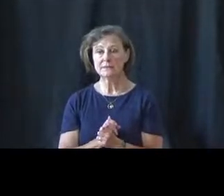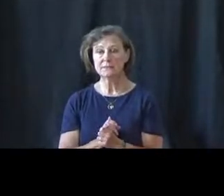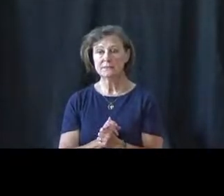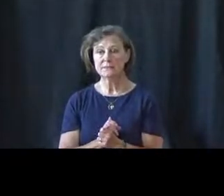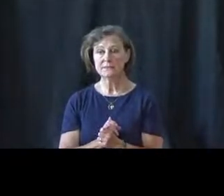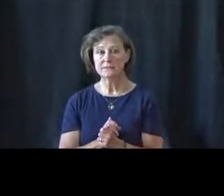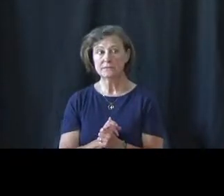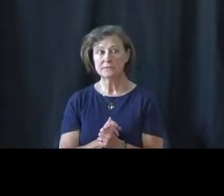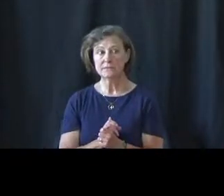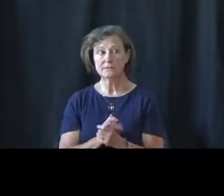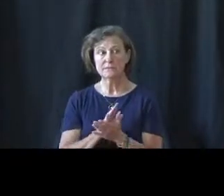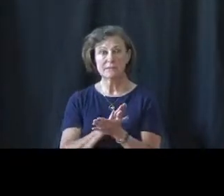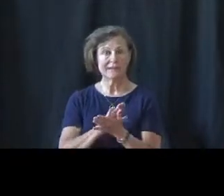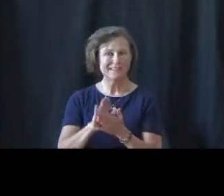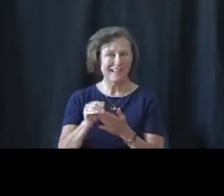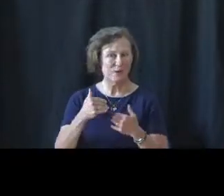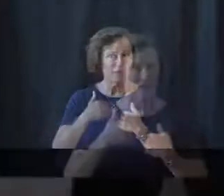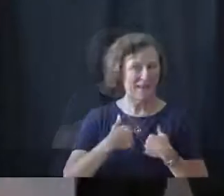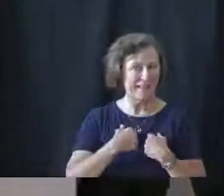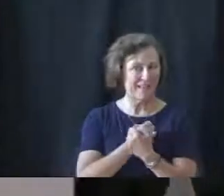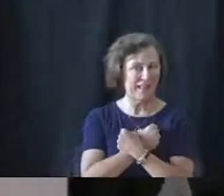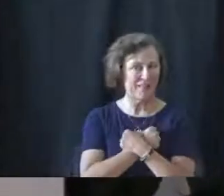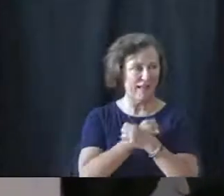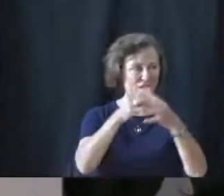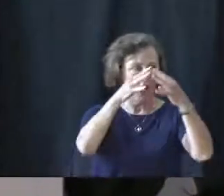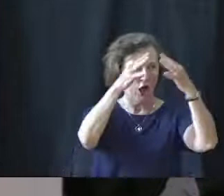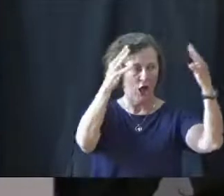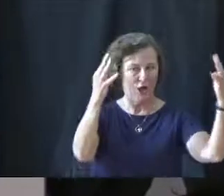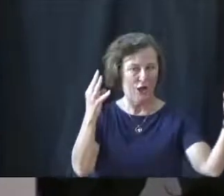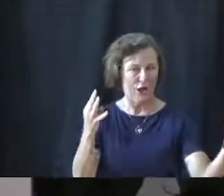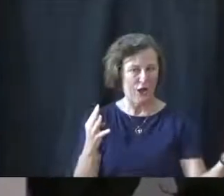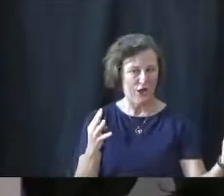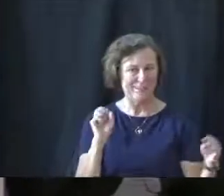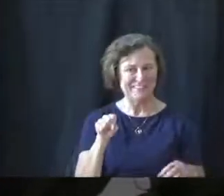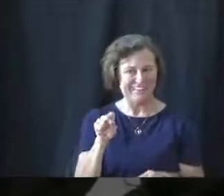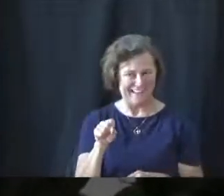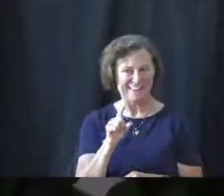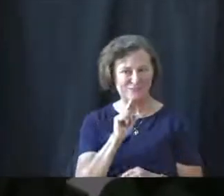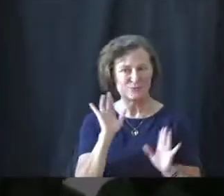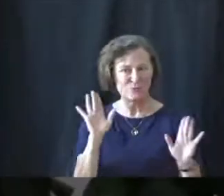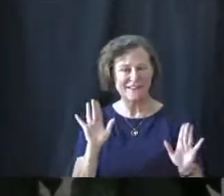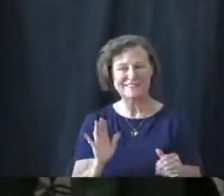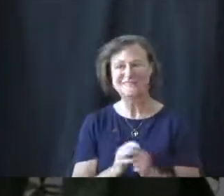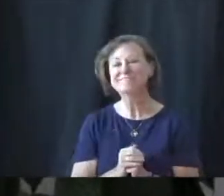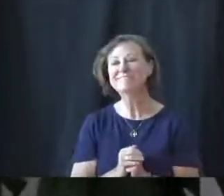Nice. It's nice to have the love arch back, isn't it? It's great.